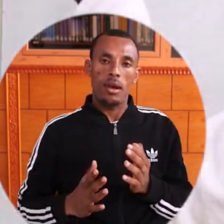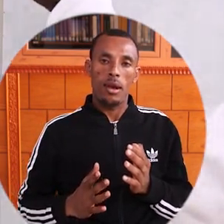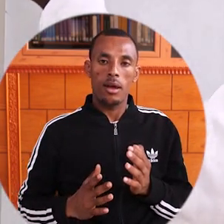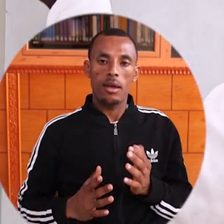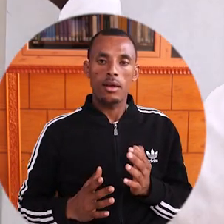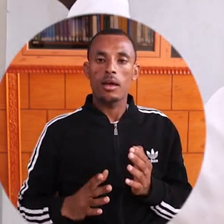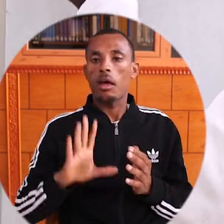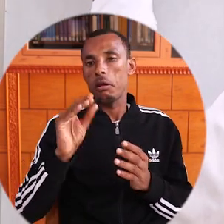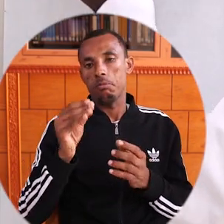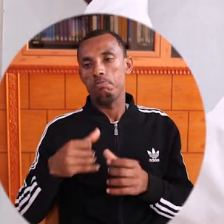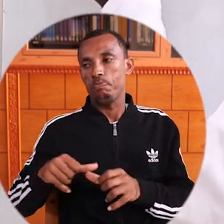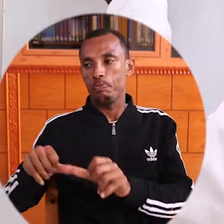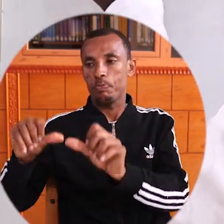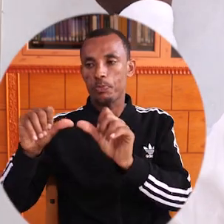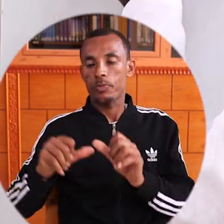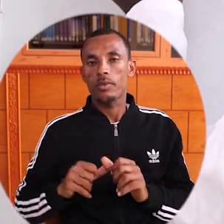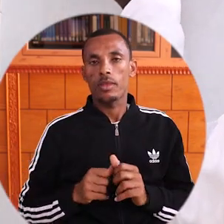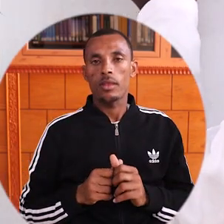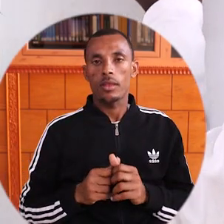and so on.